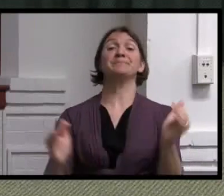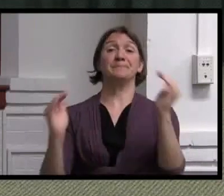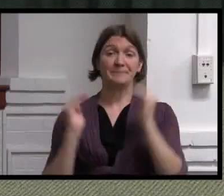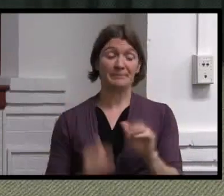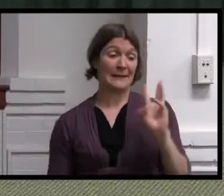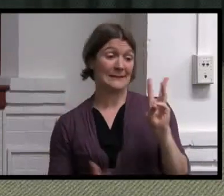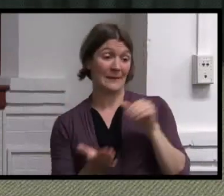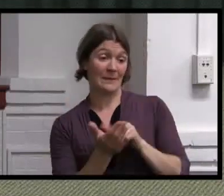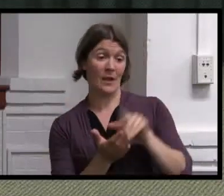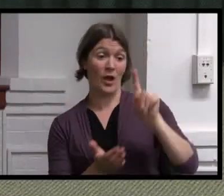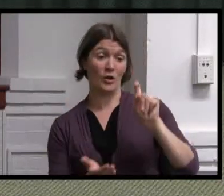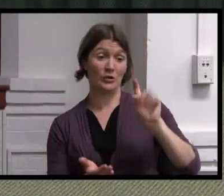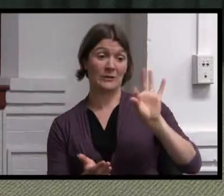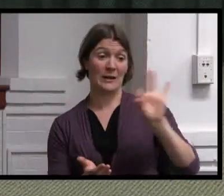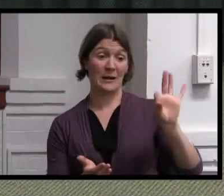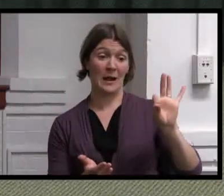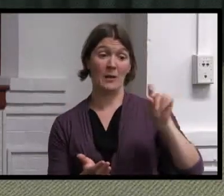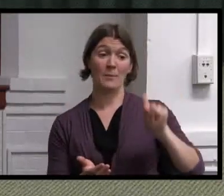and